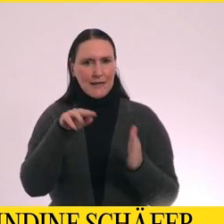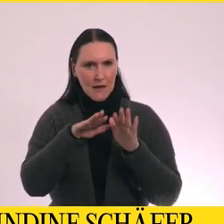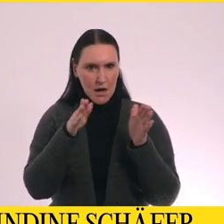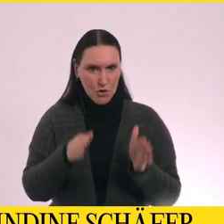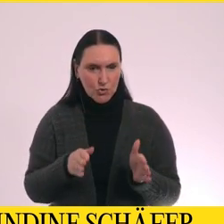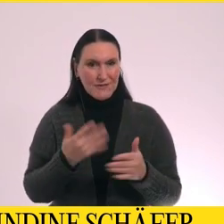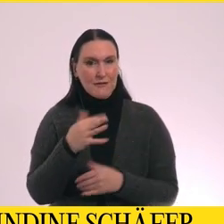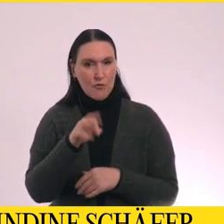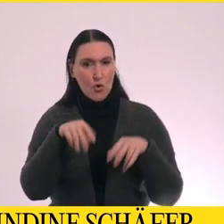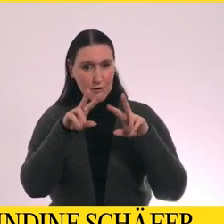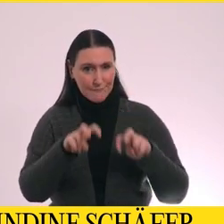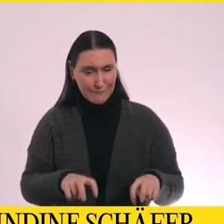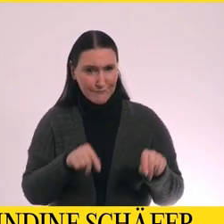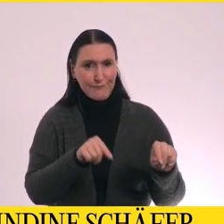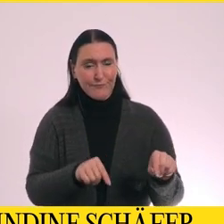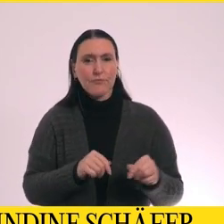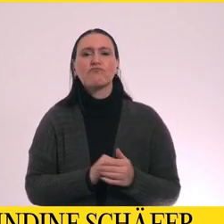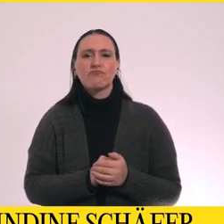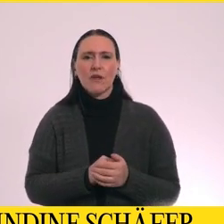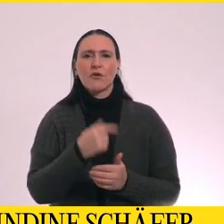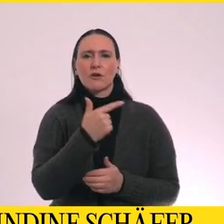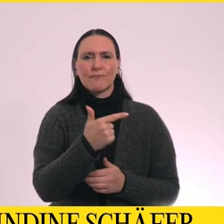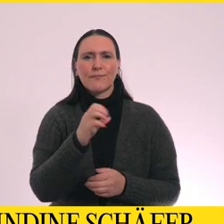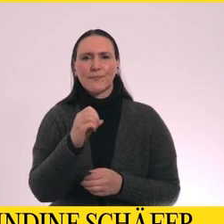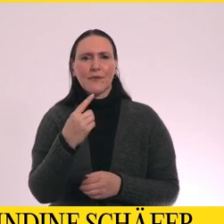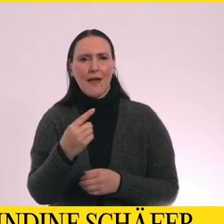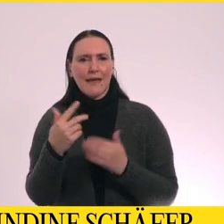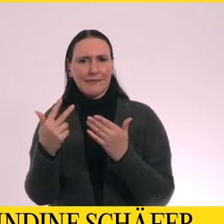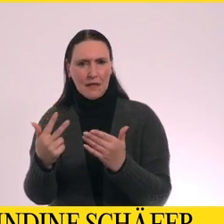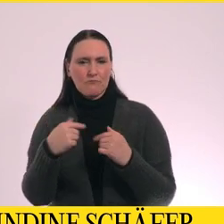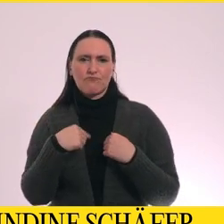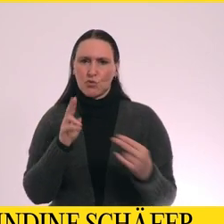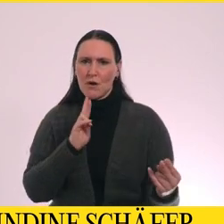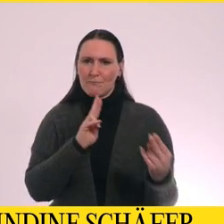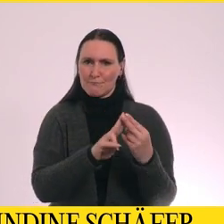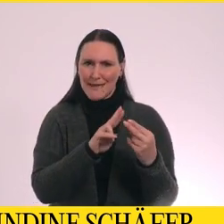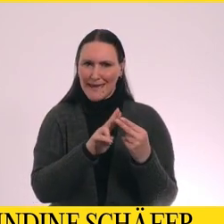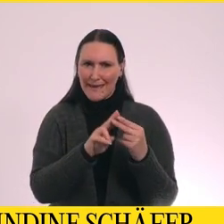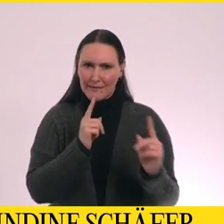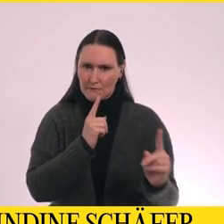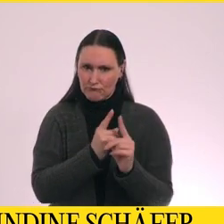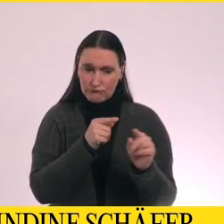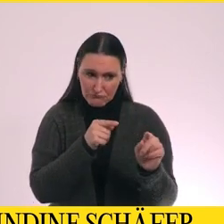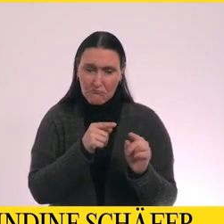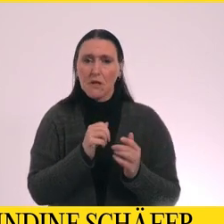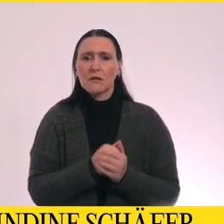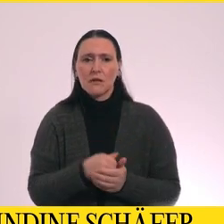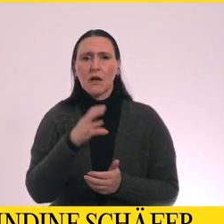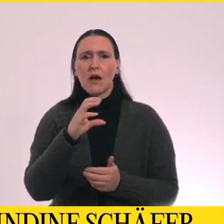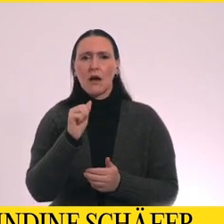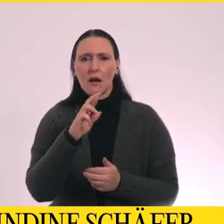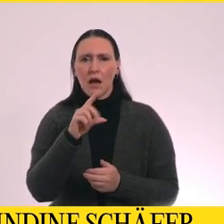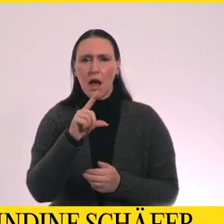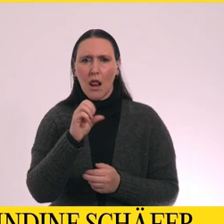research in 2019, and then together with Carlotta, we were advocating for the Visible Award. We will see the video